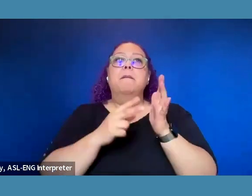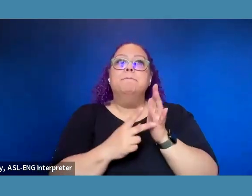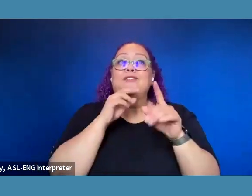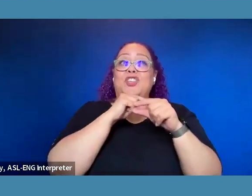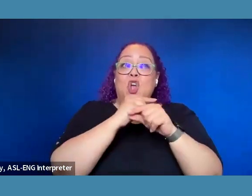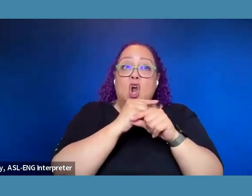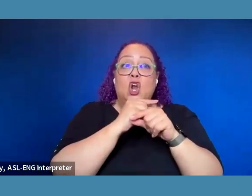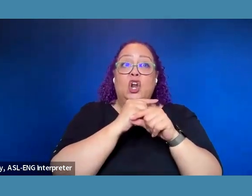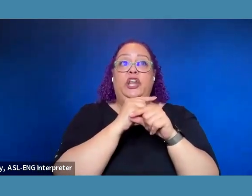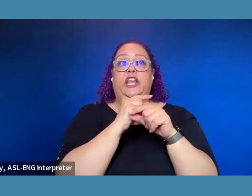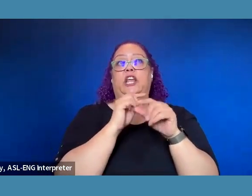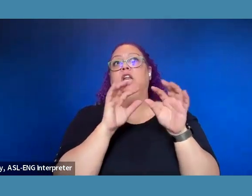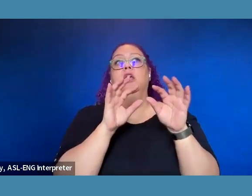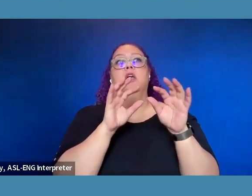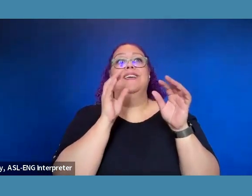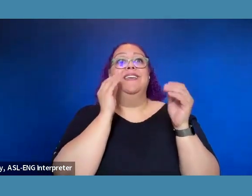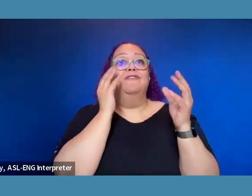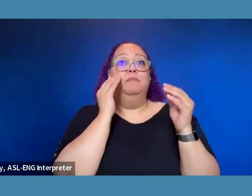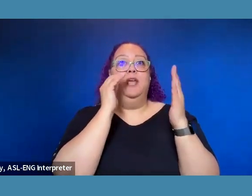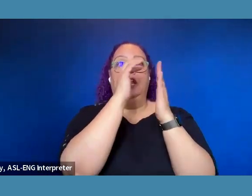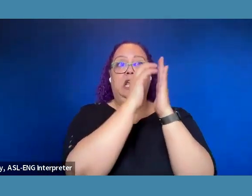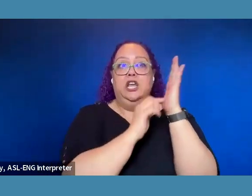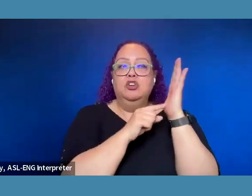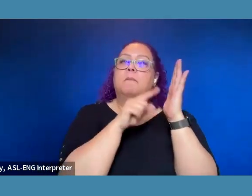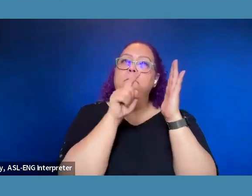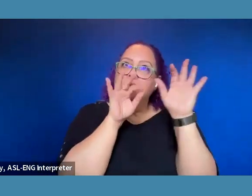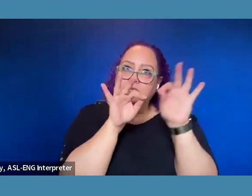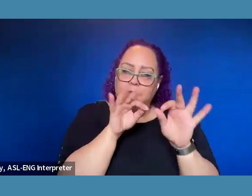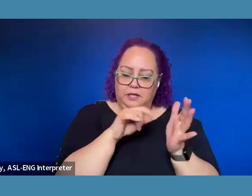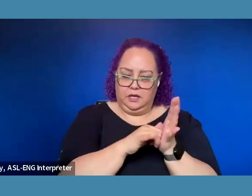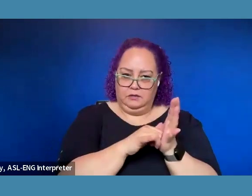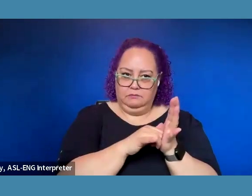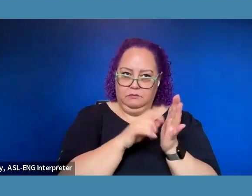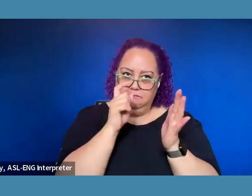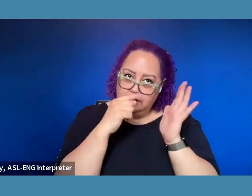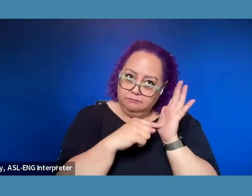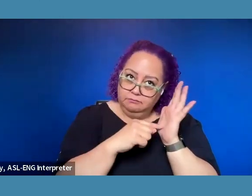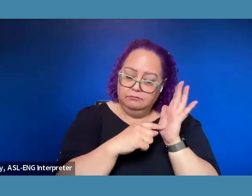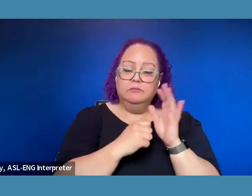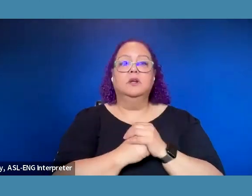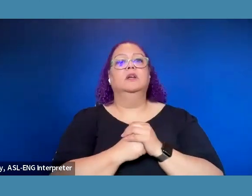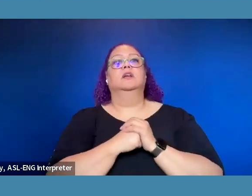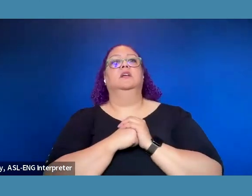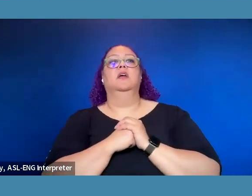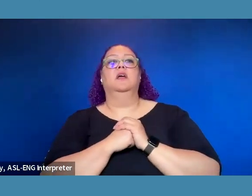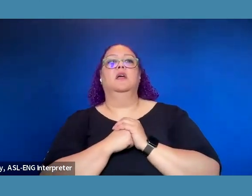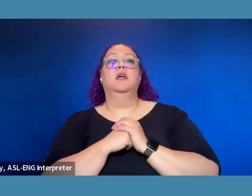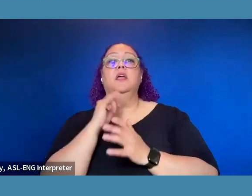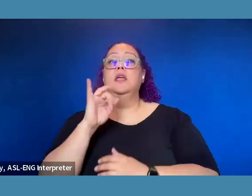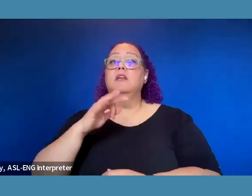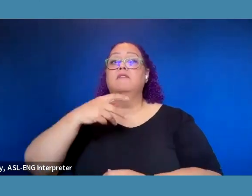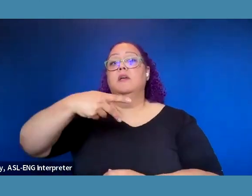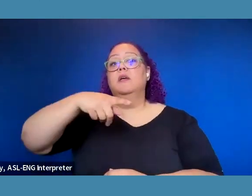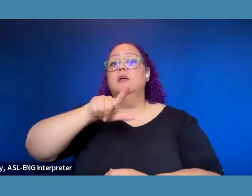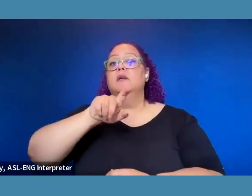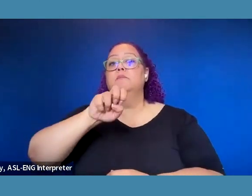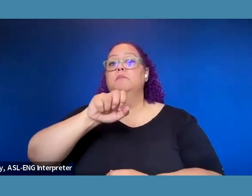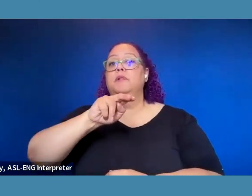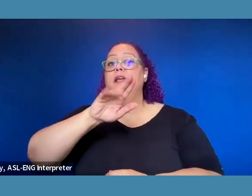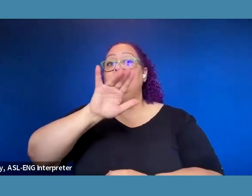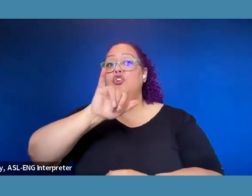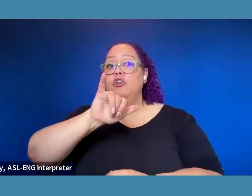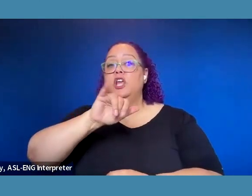And in the case of a plenary guardianship, there may be or may not be ways